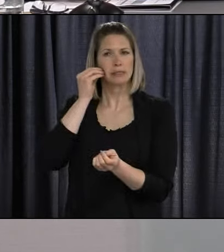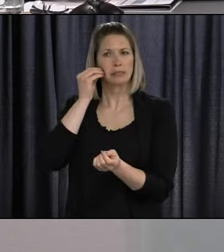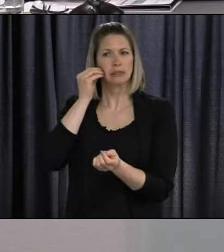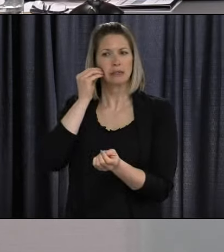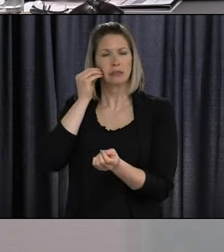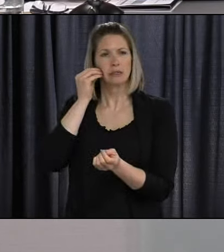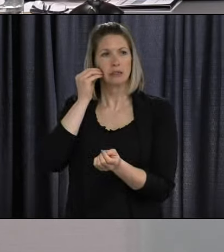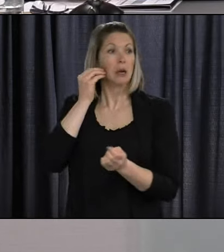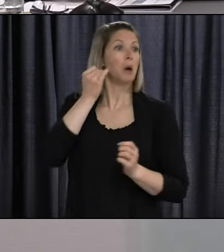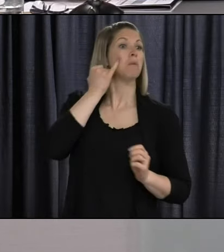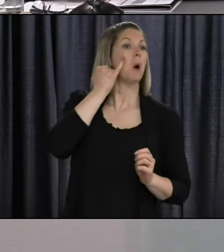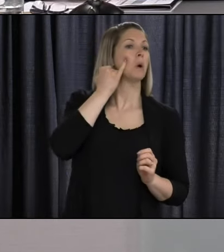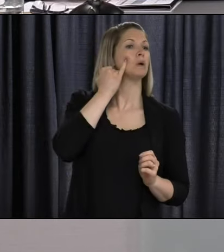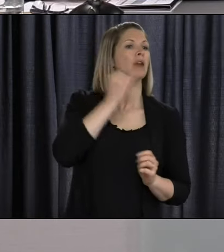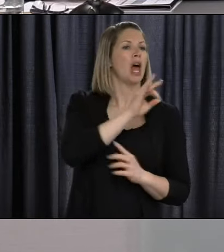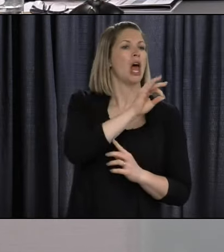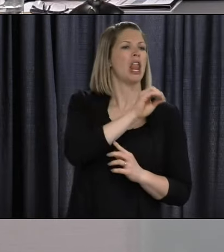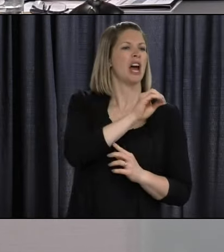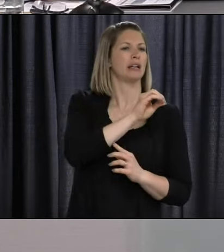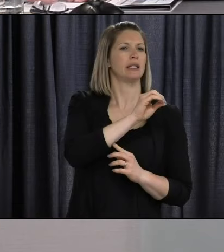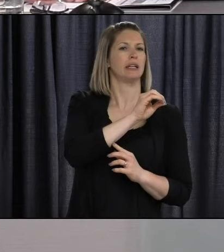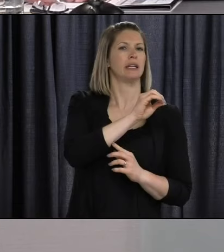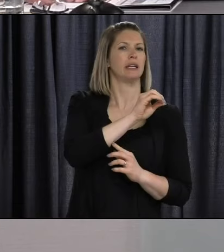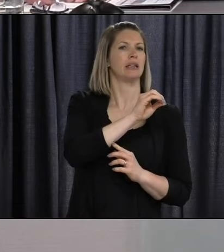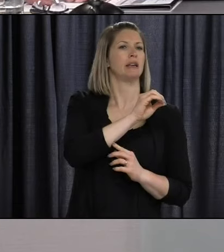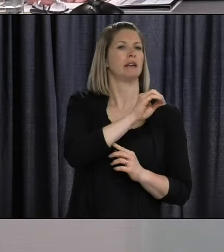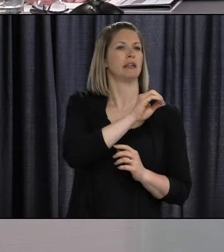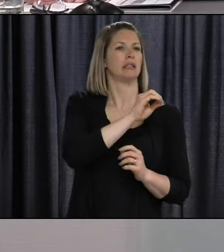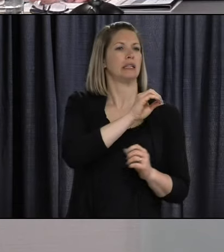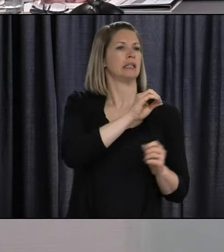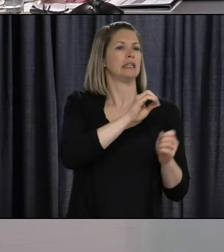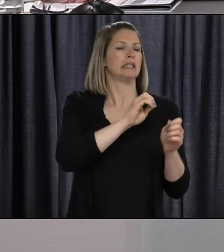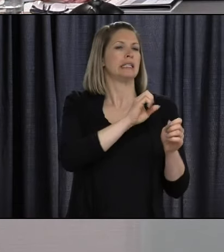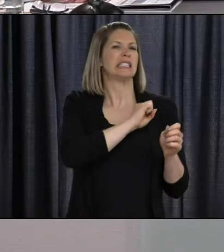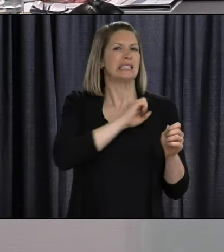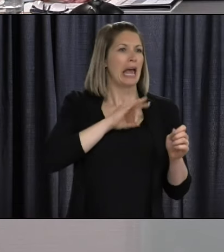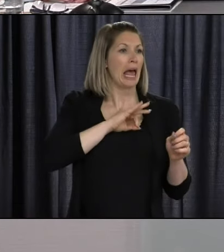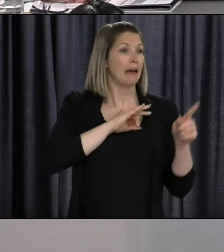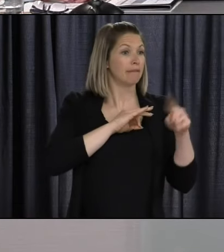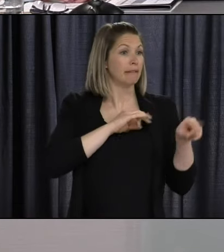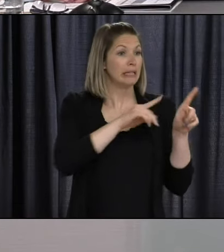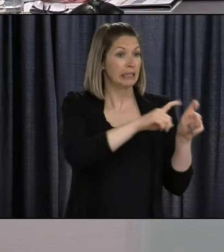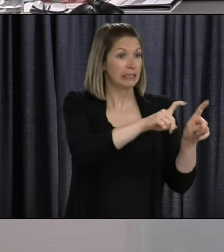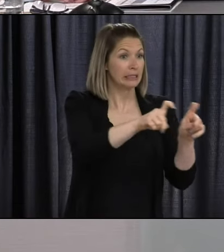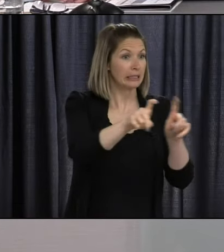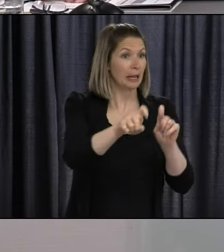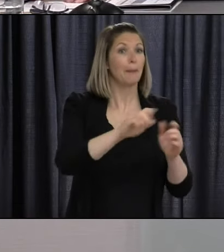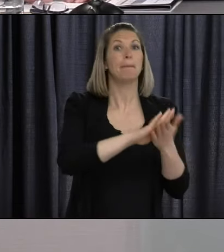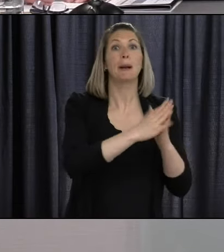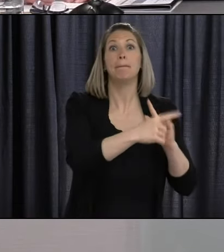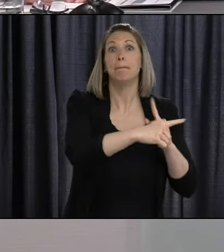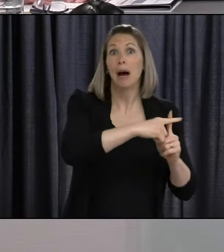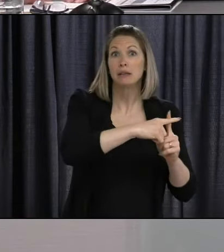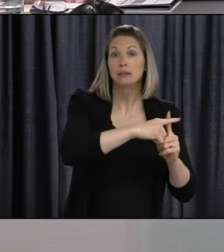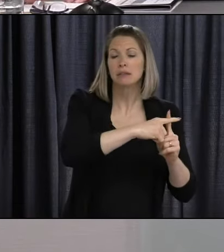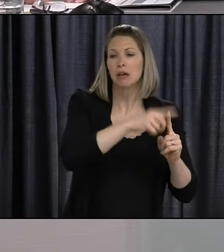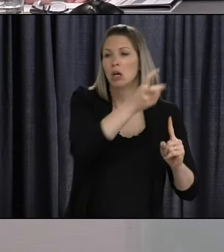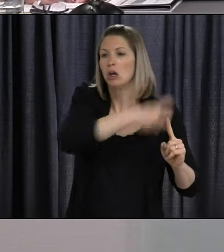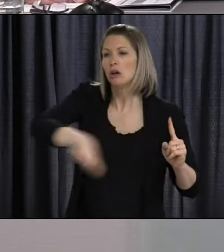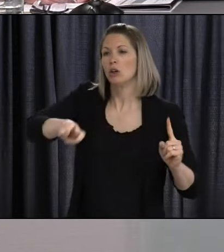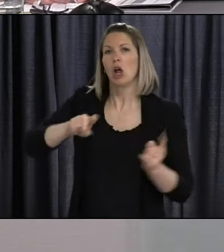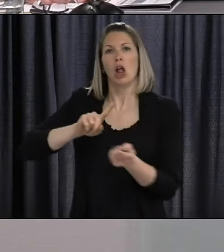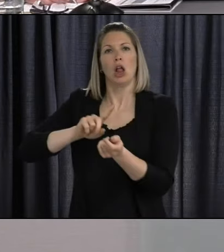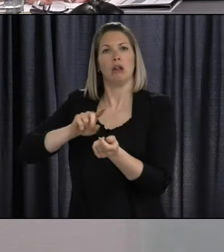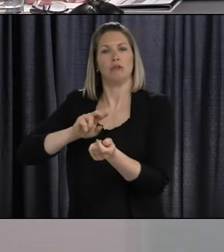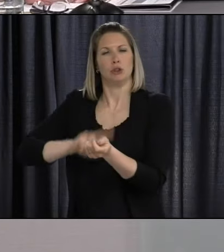that Pleasant View Towers is going to be one of the areas where they're all brought together for other residents in the facility. Does